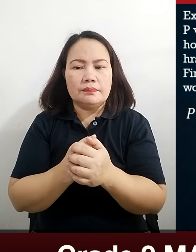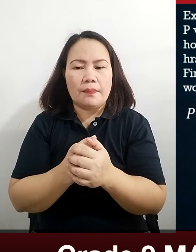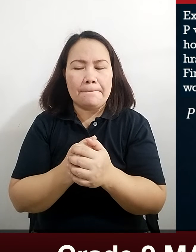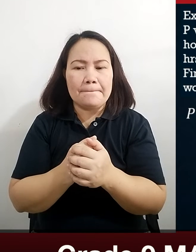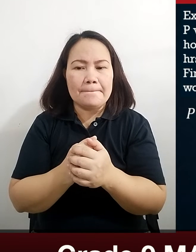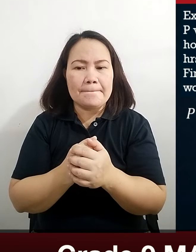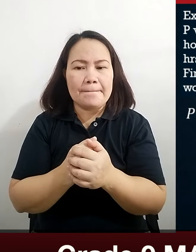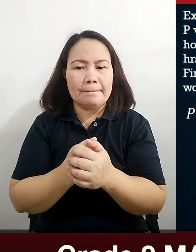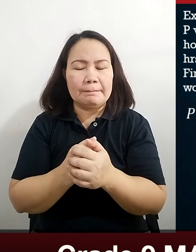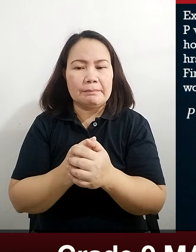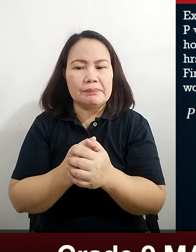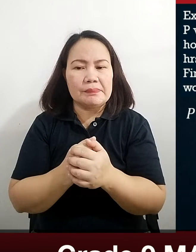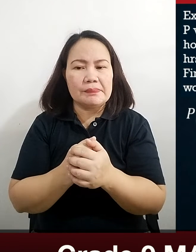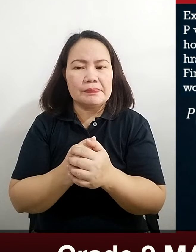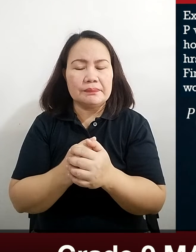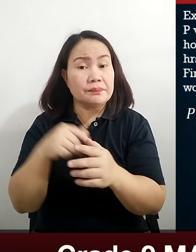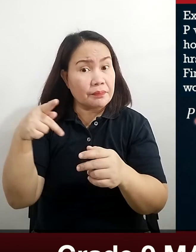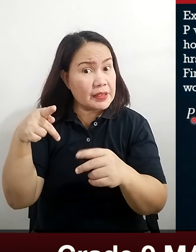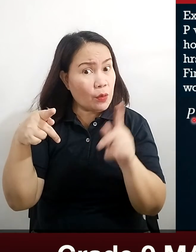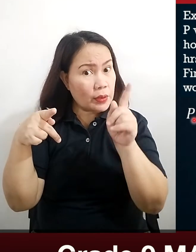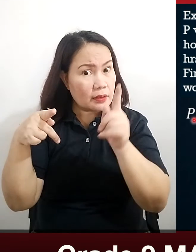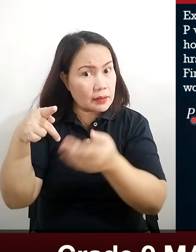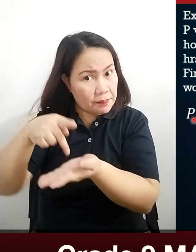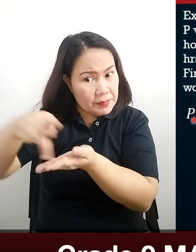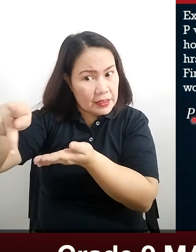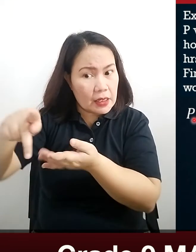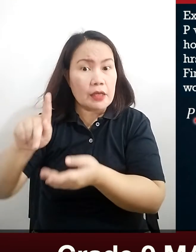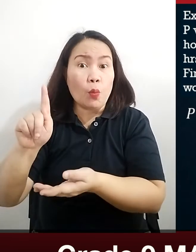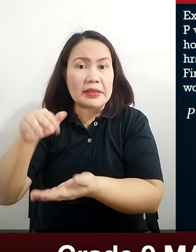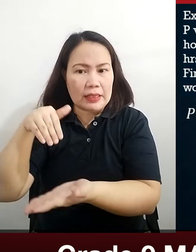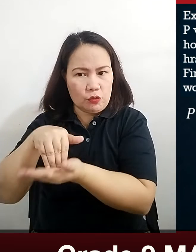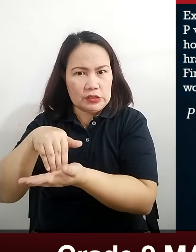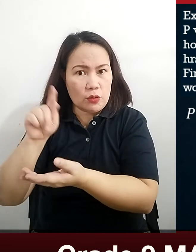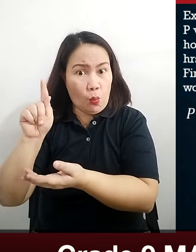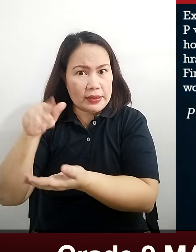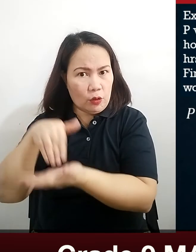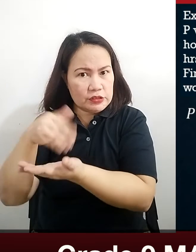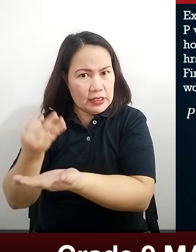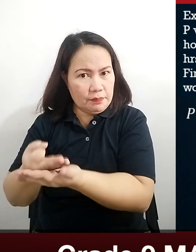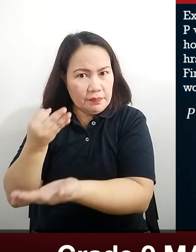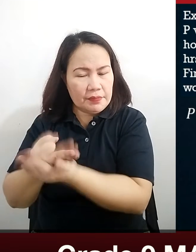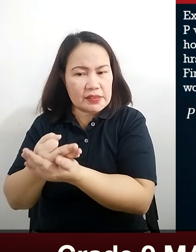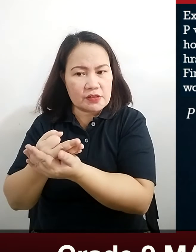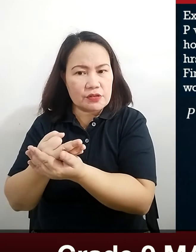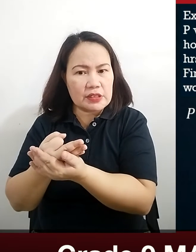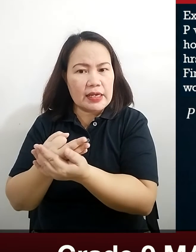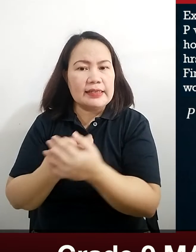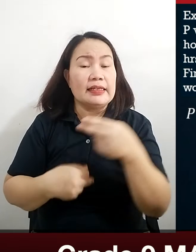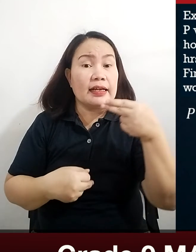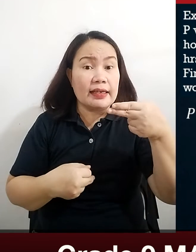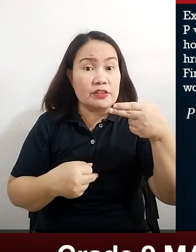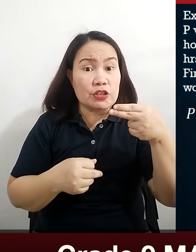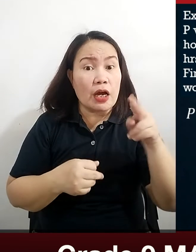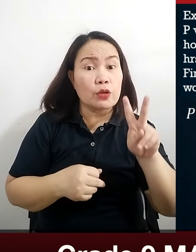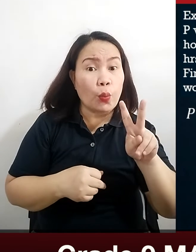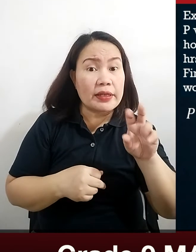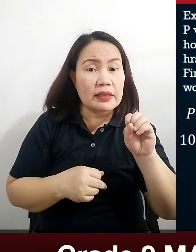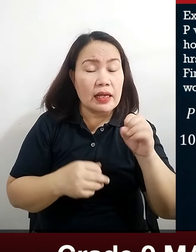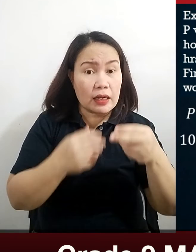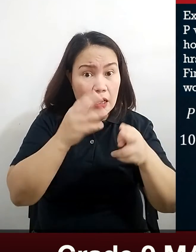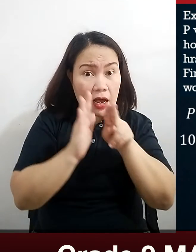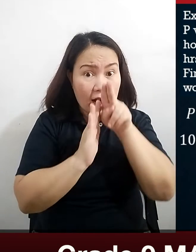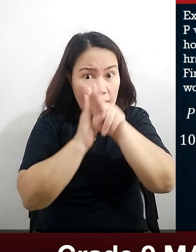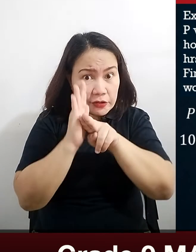natin. So, yung ano natin dito, yung P natin is 1,000 at yung H natin is 20 hours.